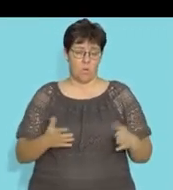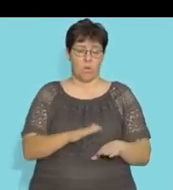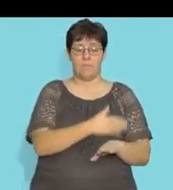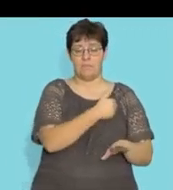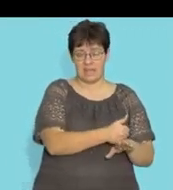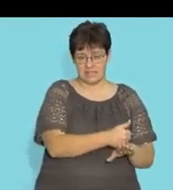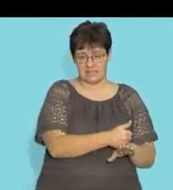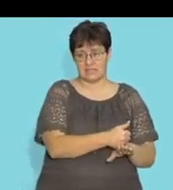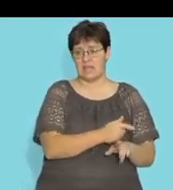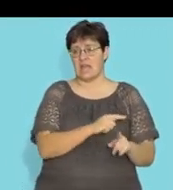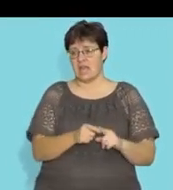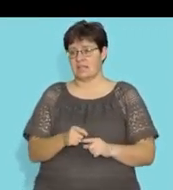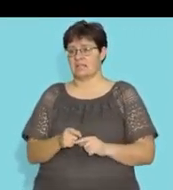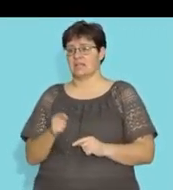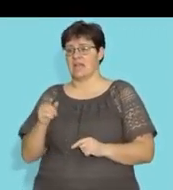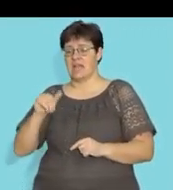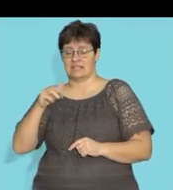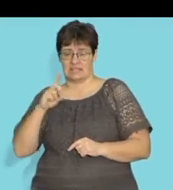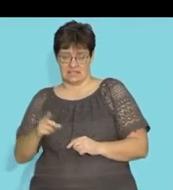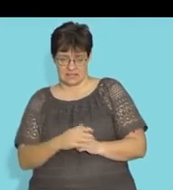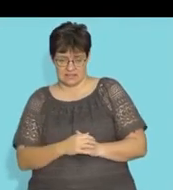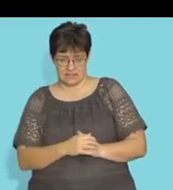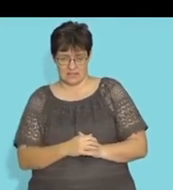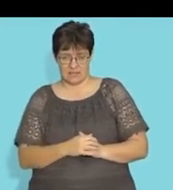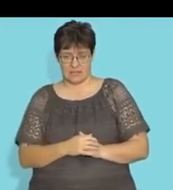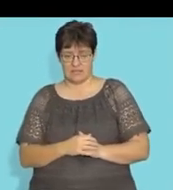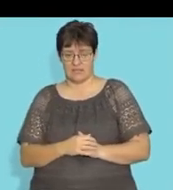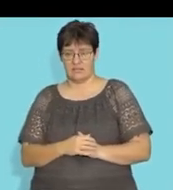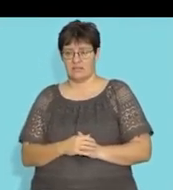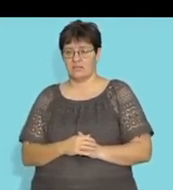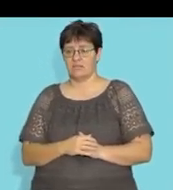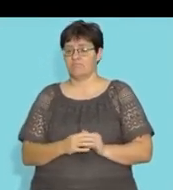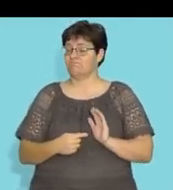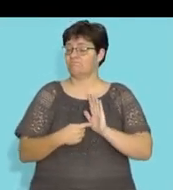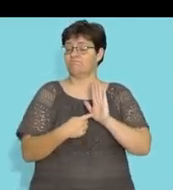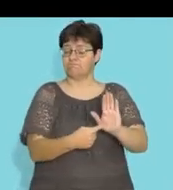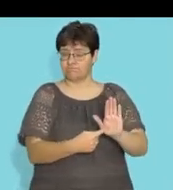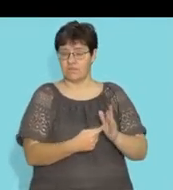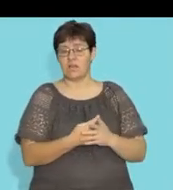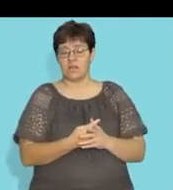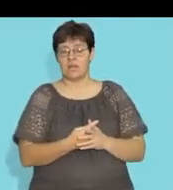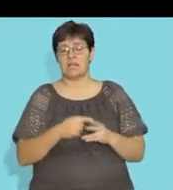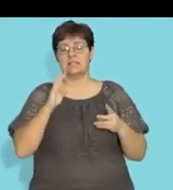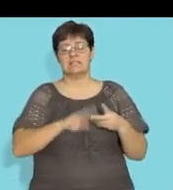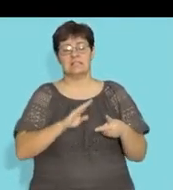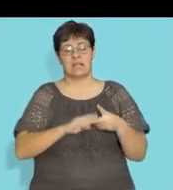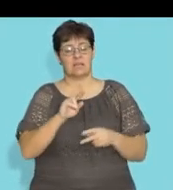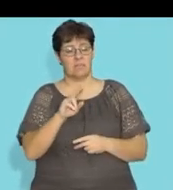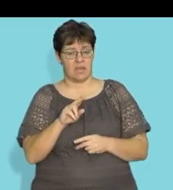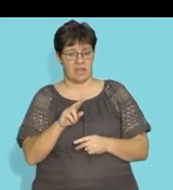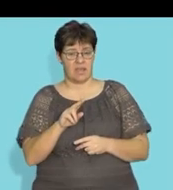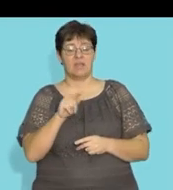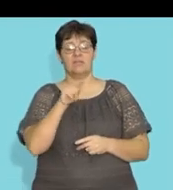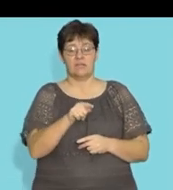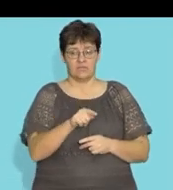or between a base and a conjugate acid. But back to the one on the board, we said that the